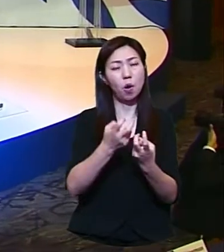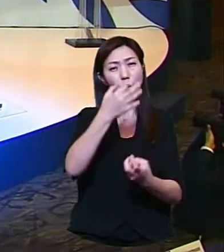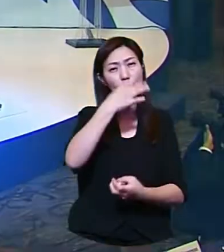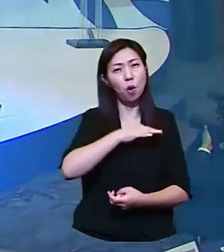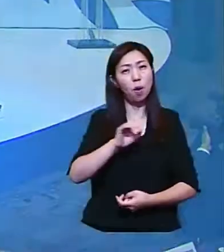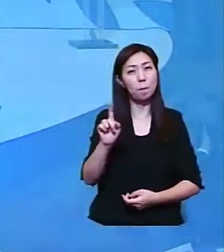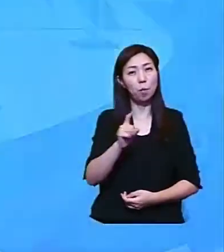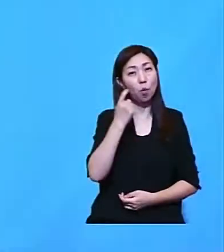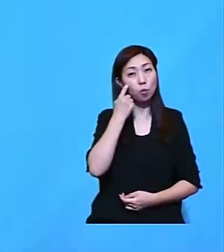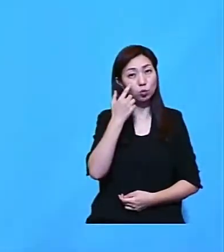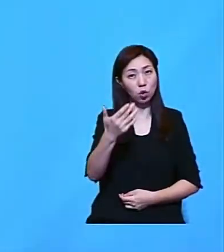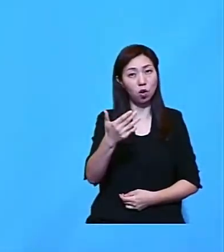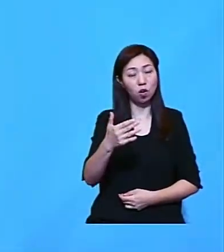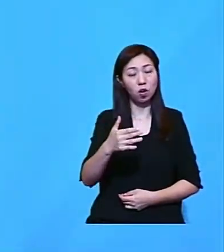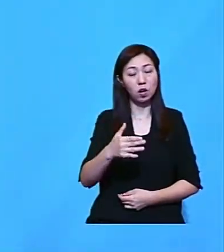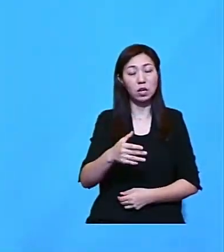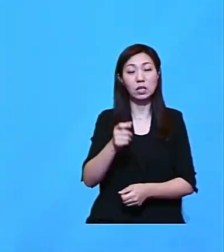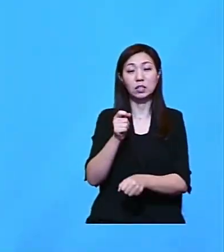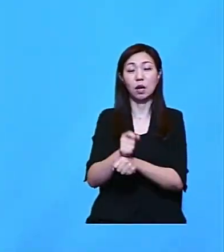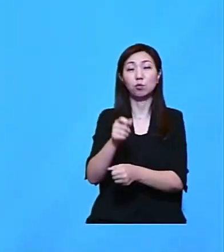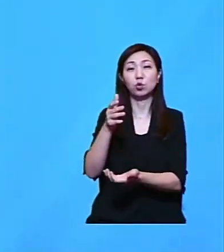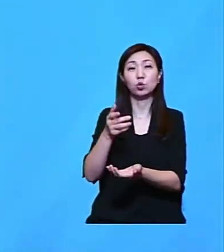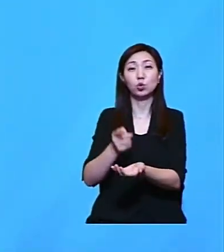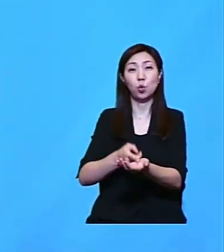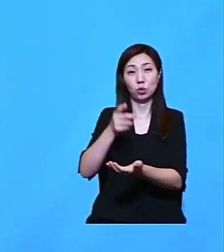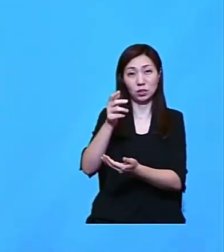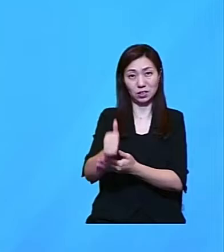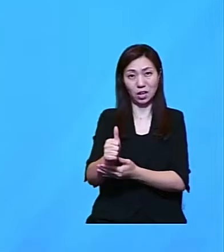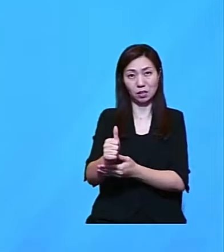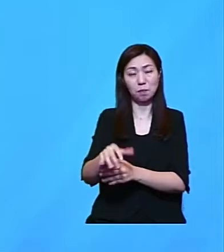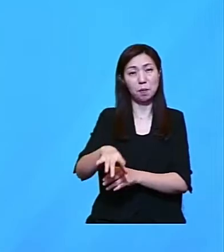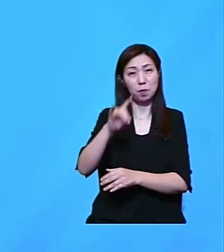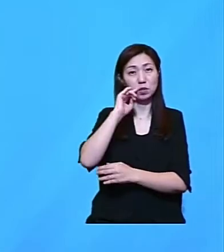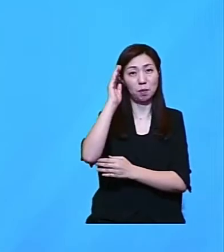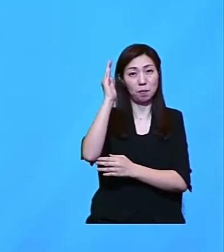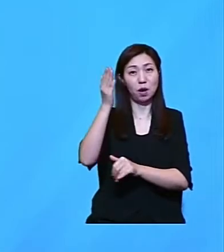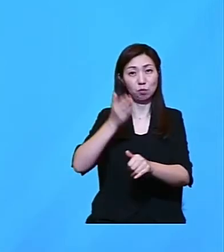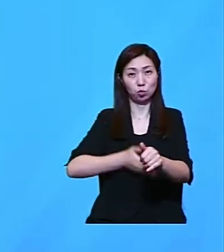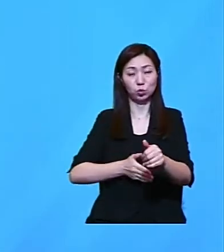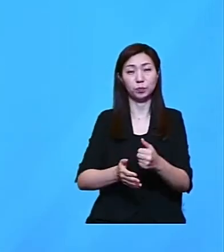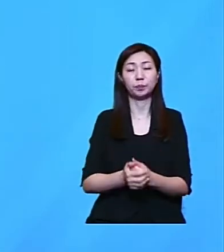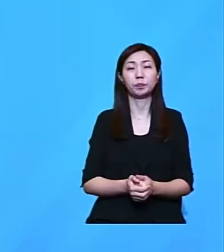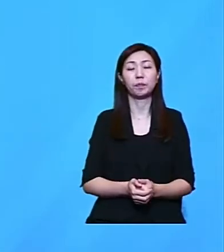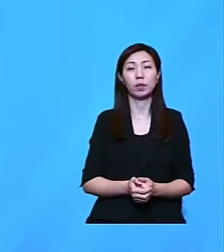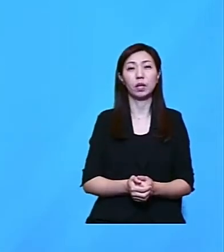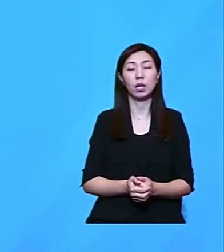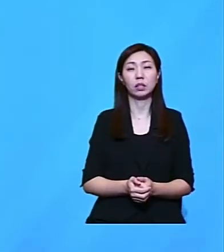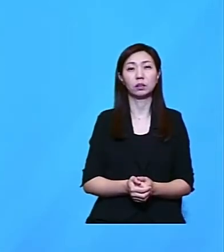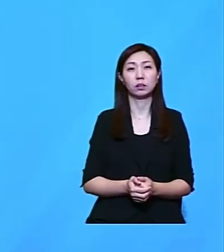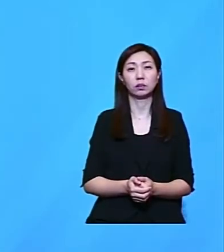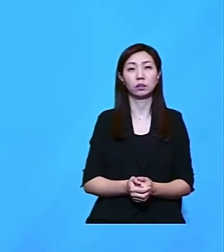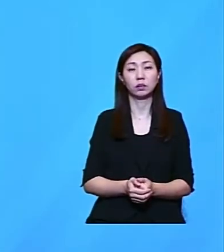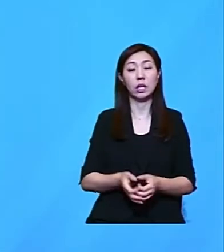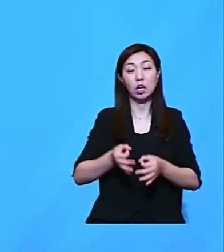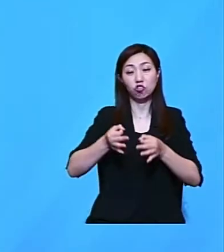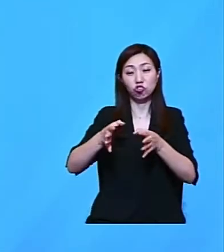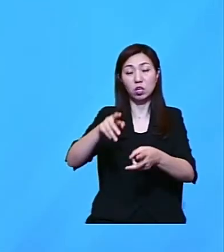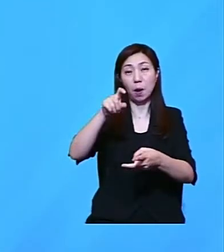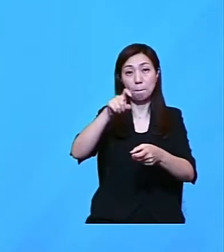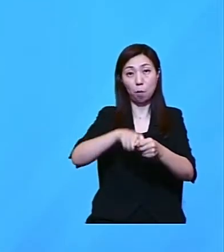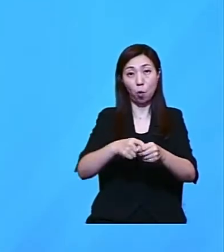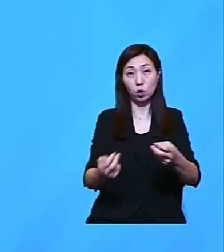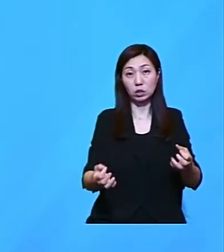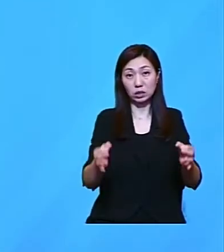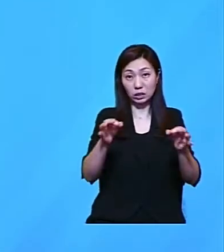adaptation finance is behind, if you like. It is easier to find investable projects related to renewable energy or